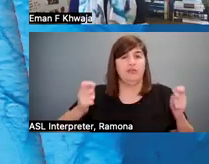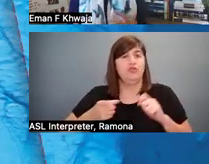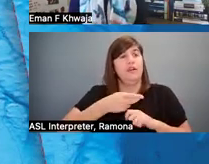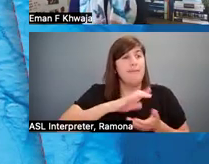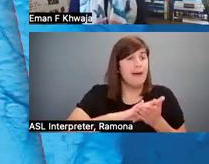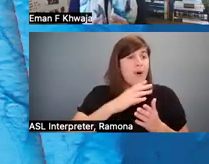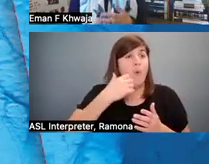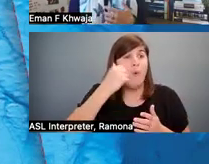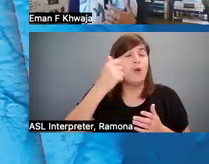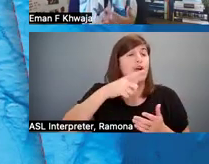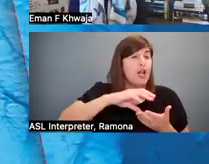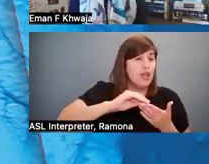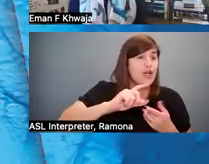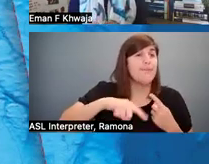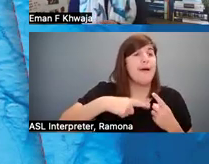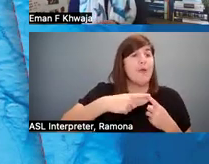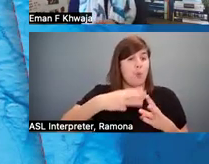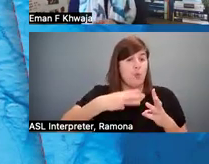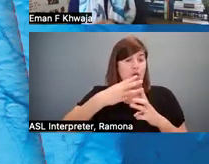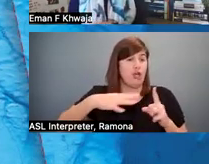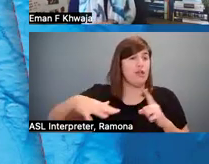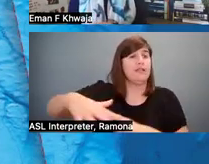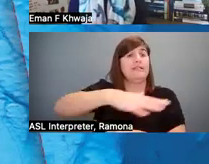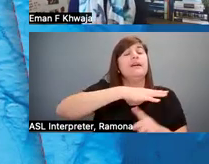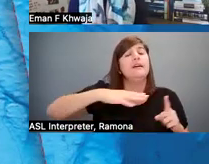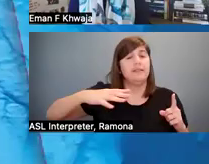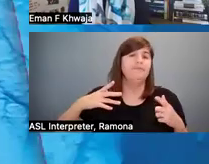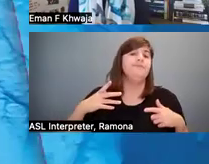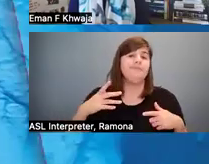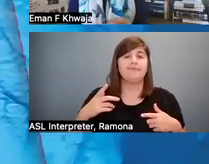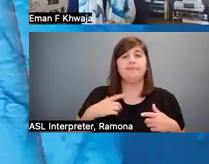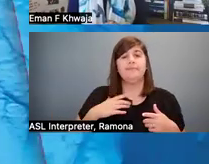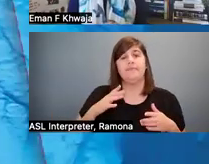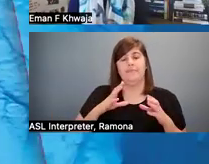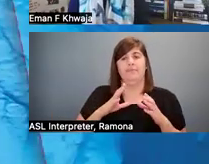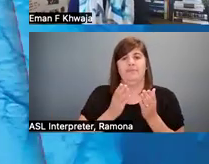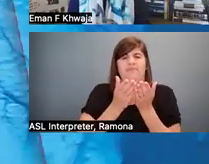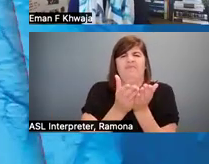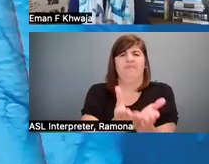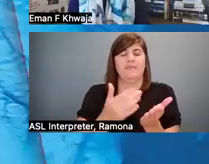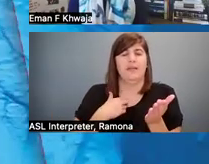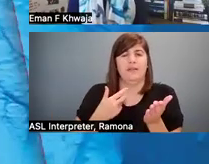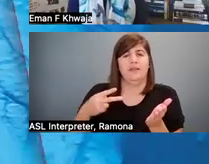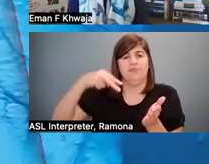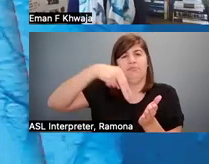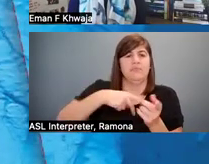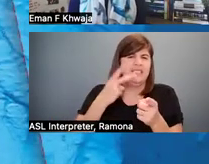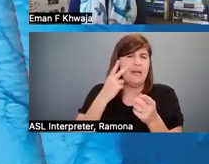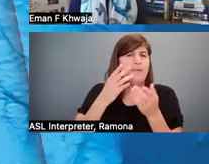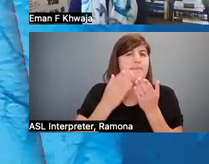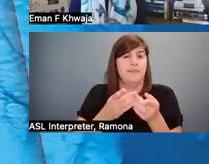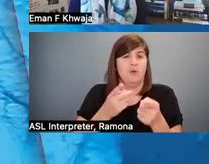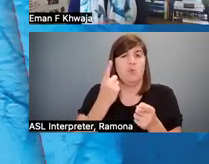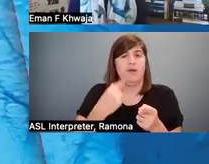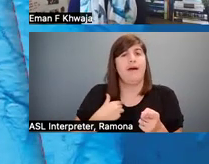the world they live in. So now I go out on whale watch boats, and there's a photo of a boat on the top of the slide. That is actually one of